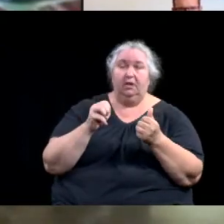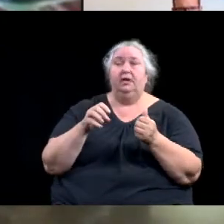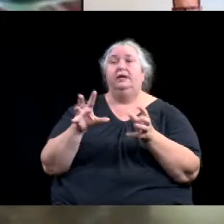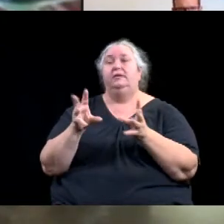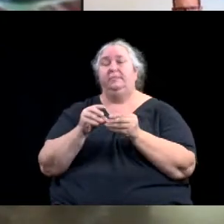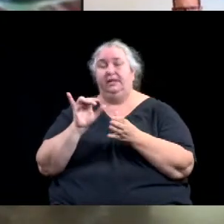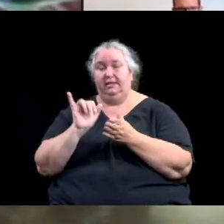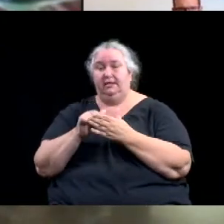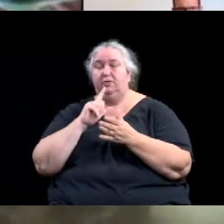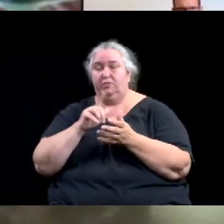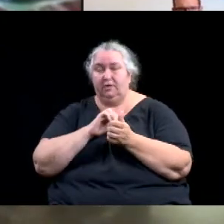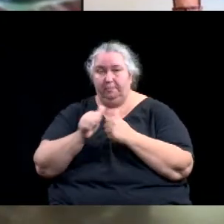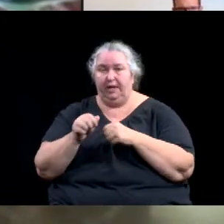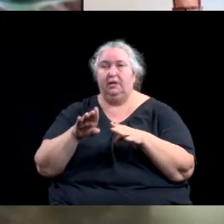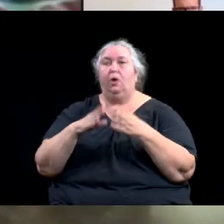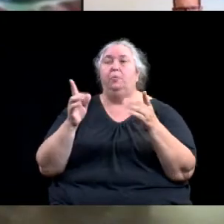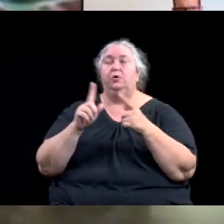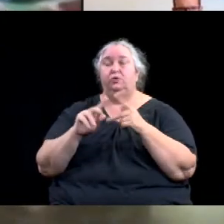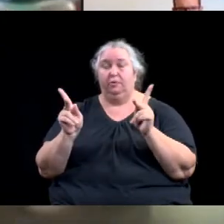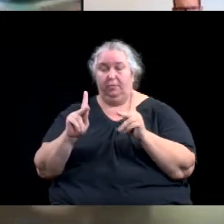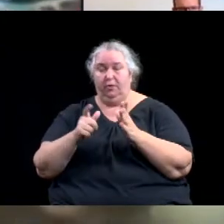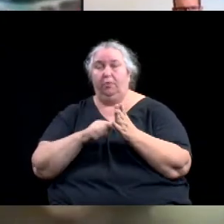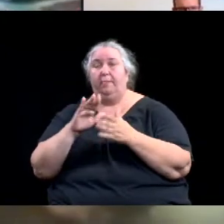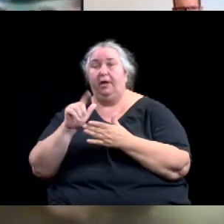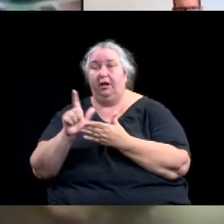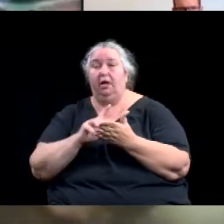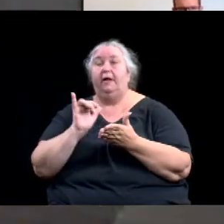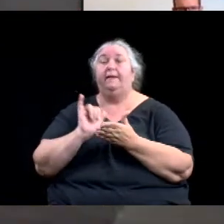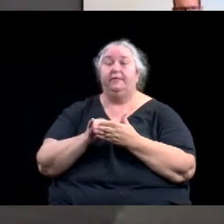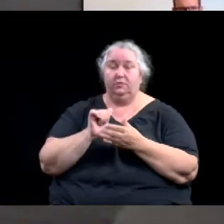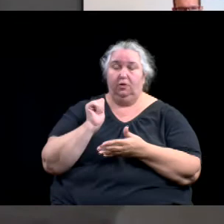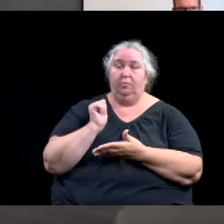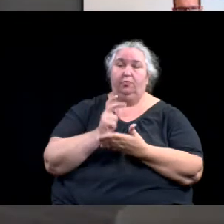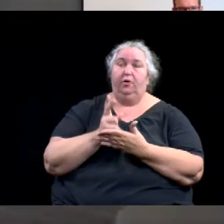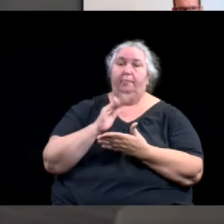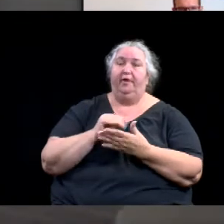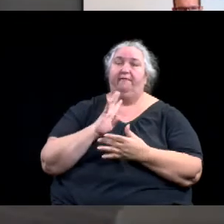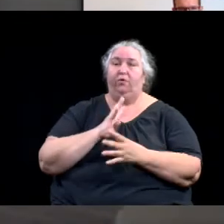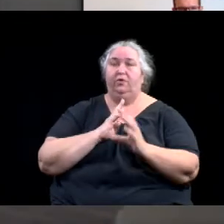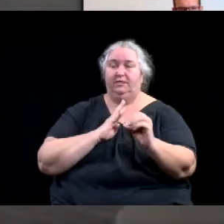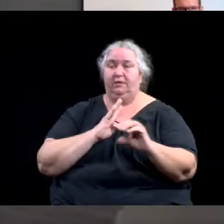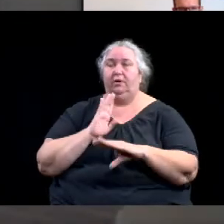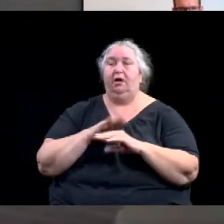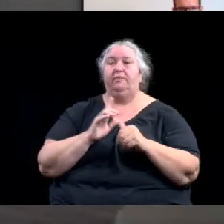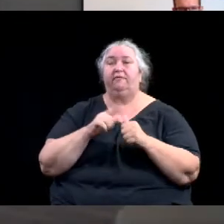on April 20th, 2021. Are there any questions for staff?